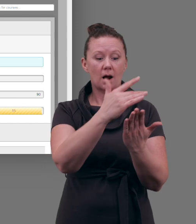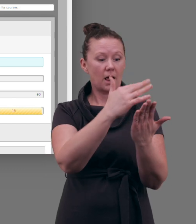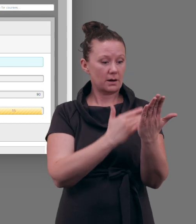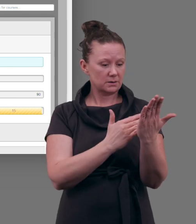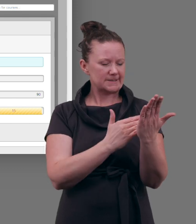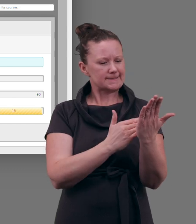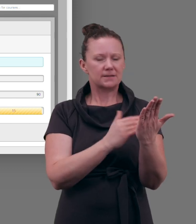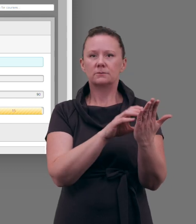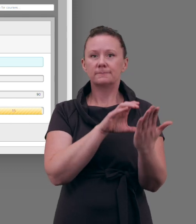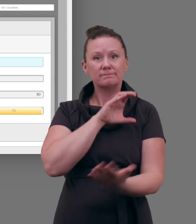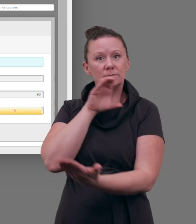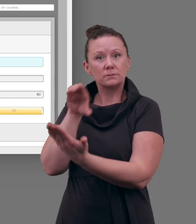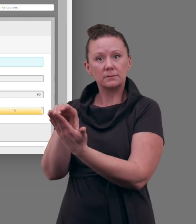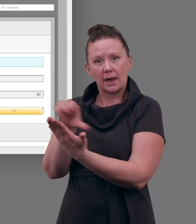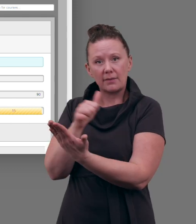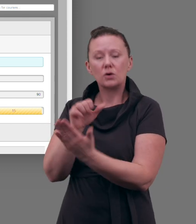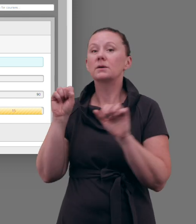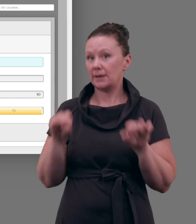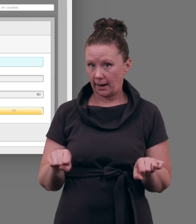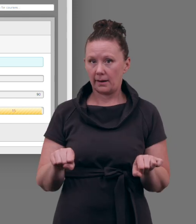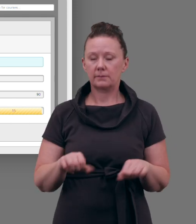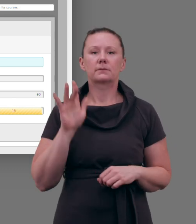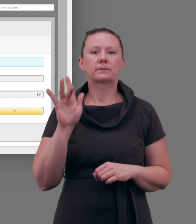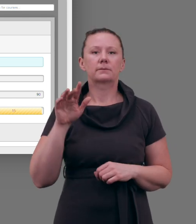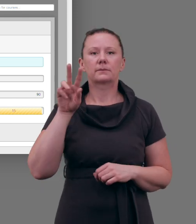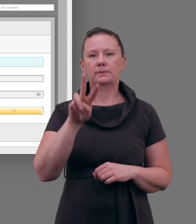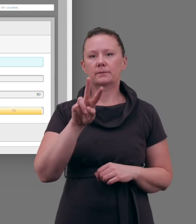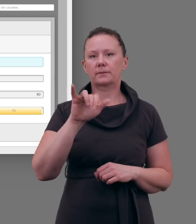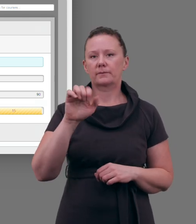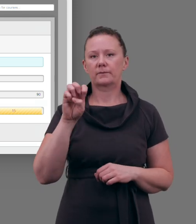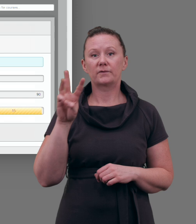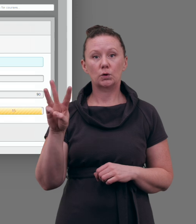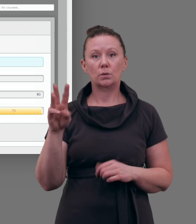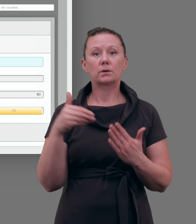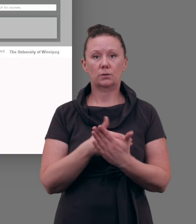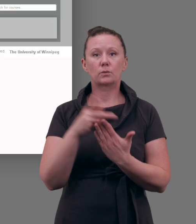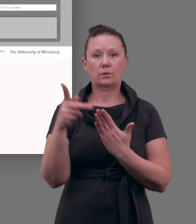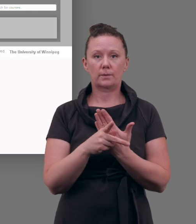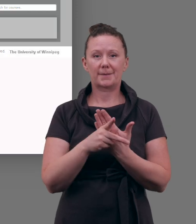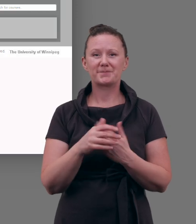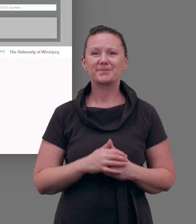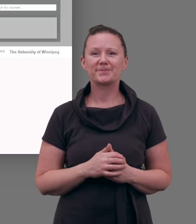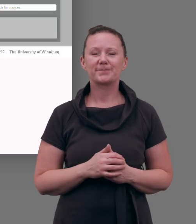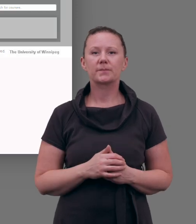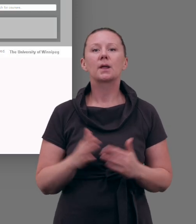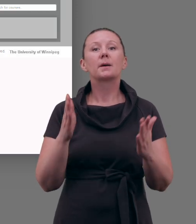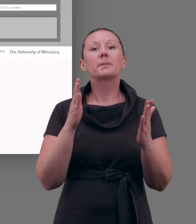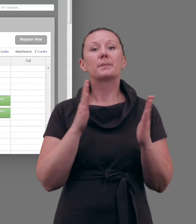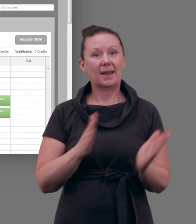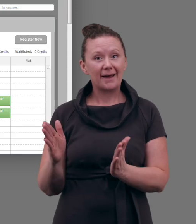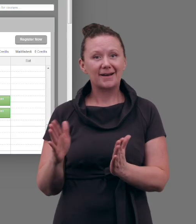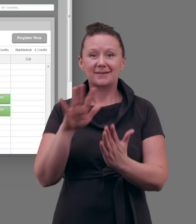different program by clicking on View a New Program. The Plan and Schedule section is where you schedule your